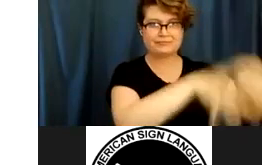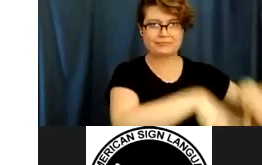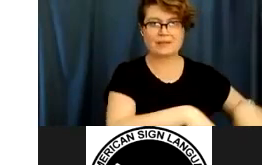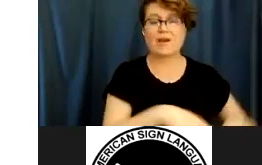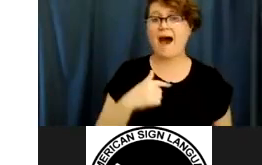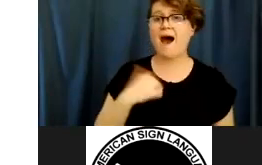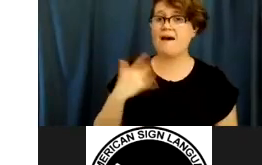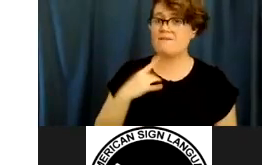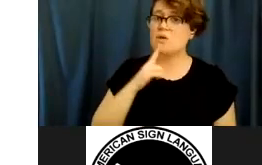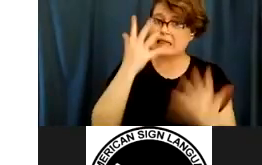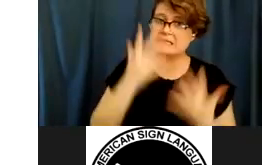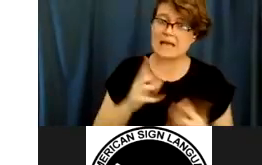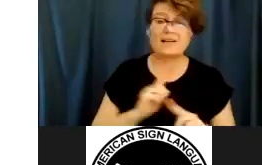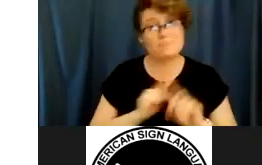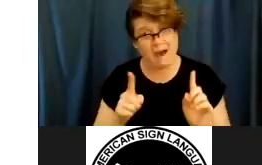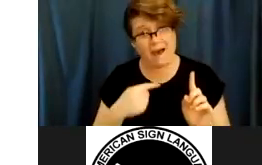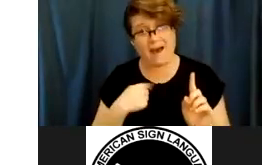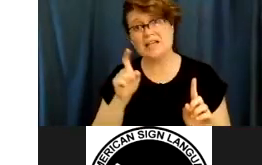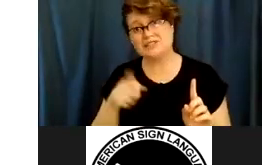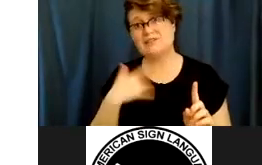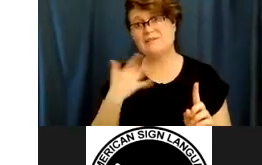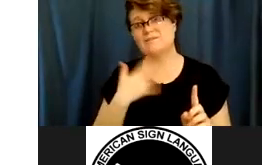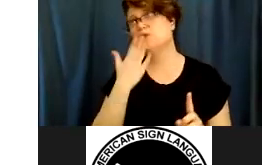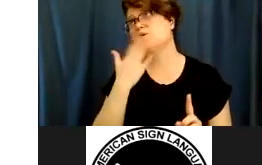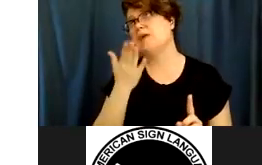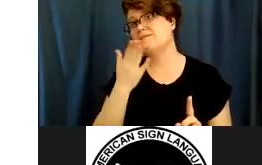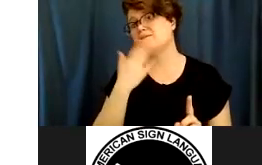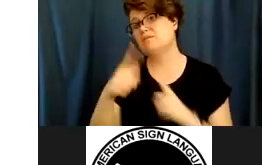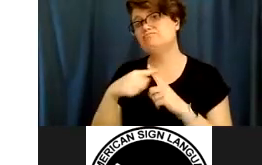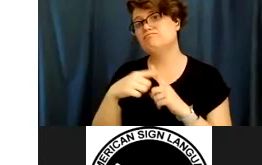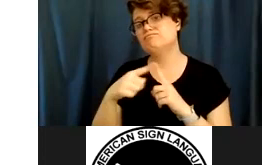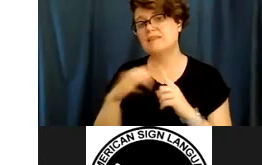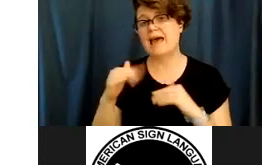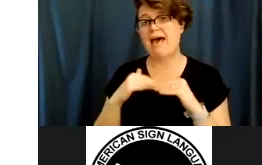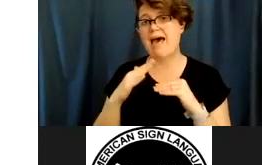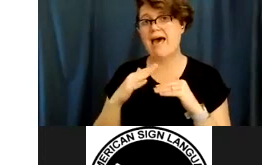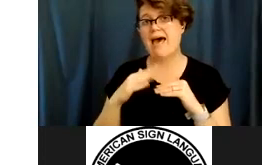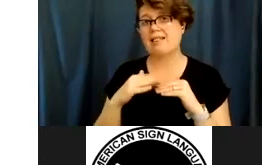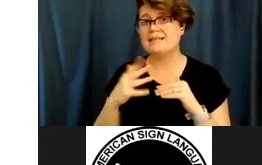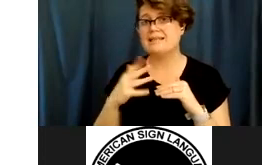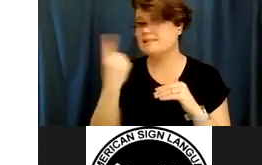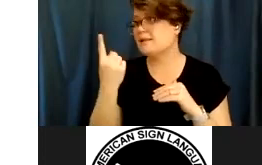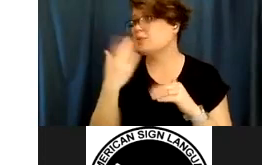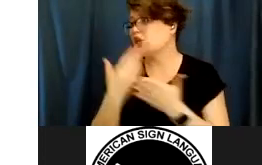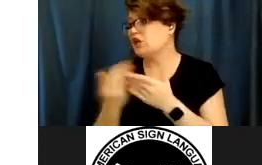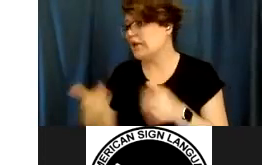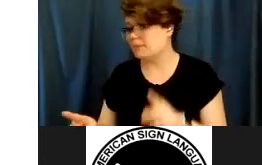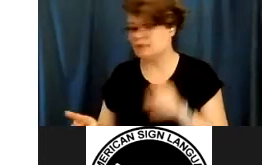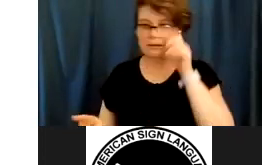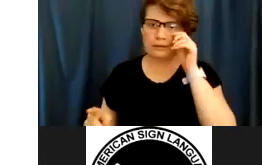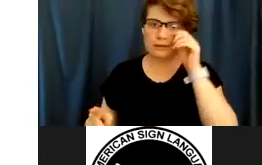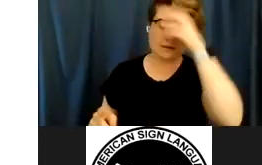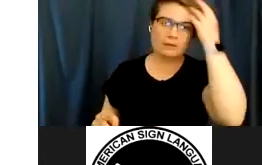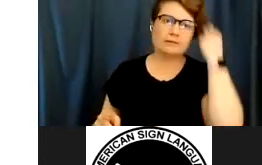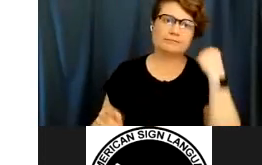sad, but I really should be grateful that at least A, B, or C. All right, so